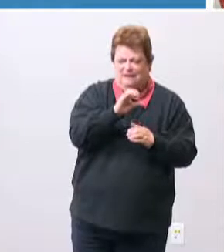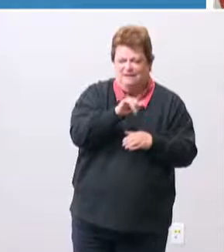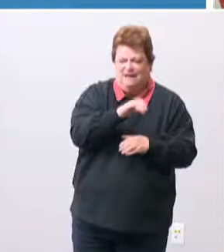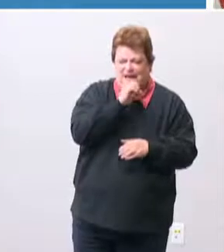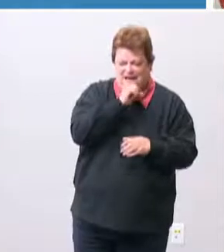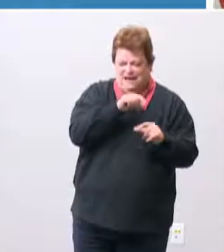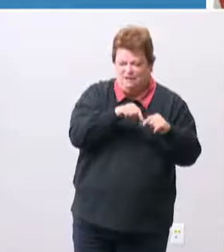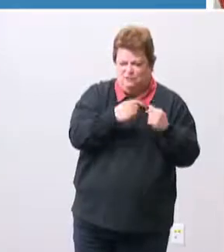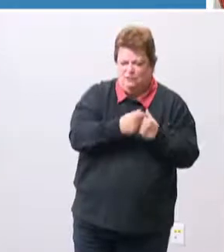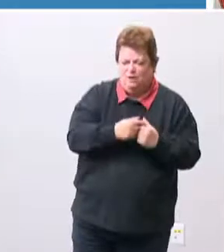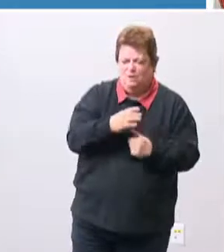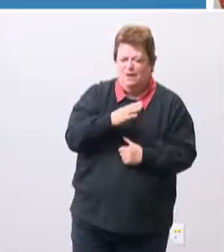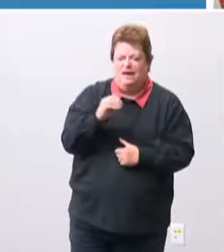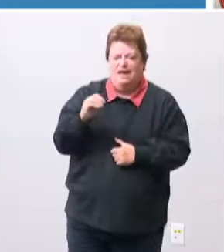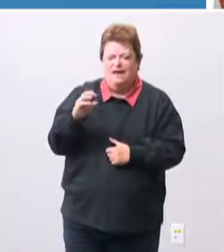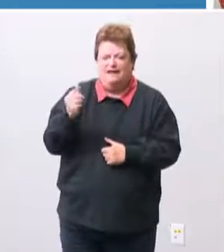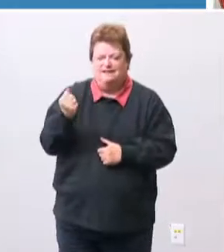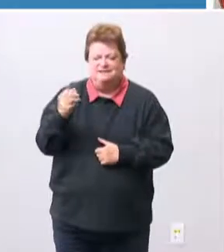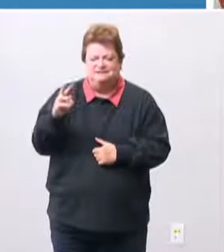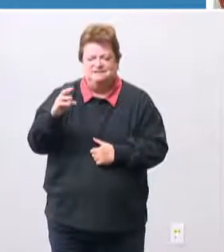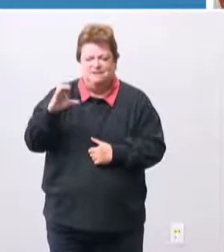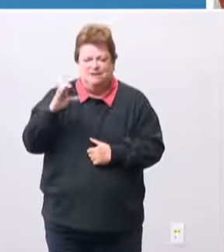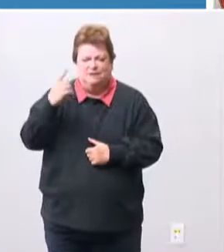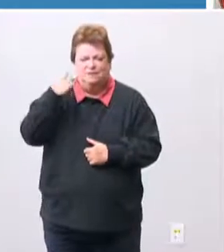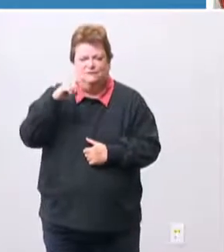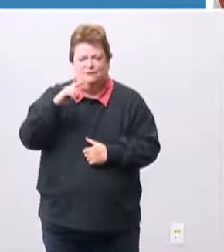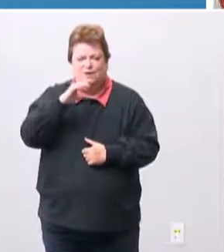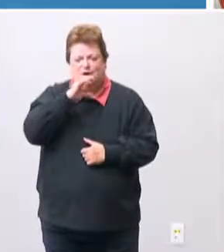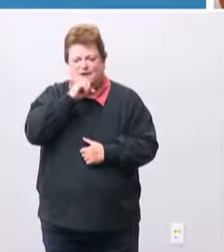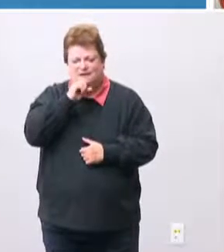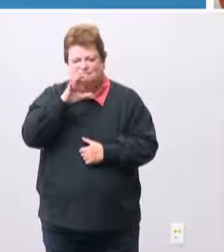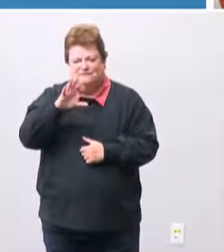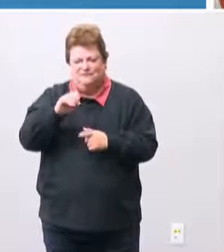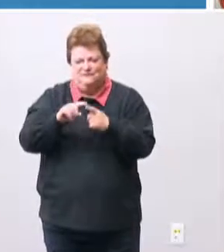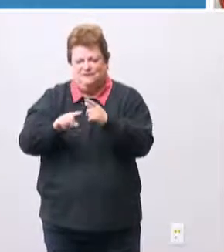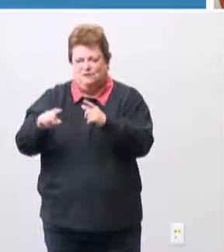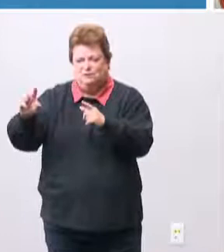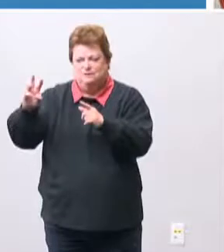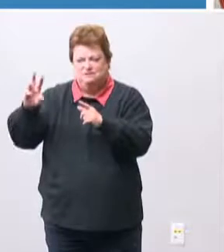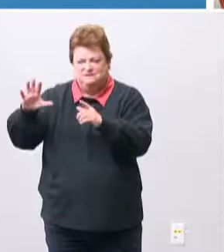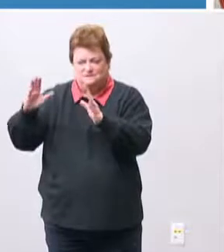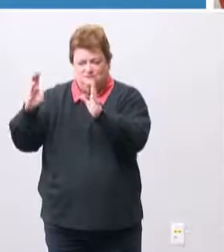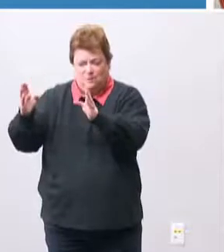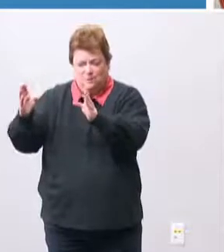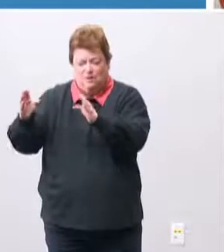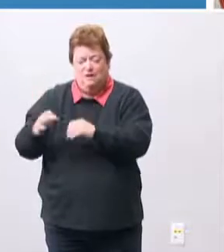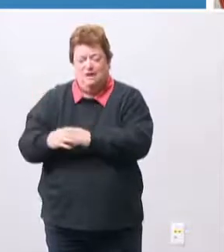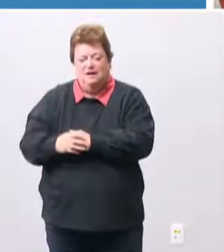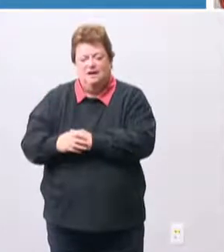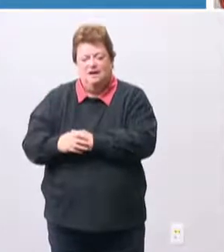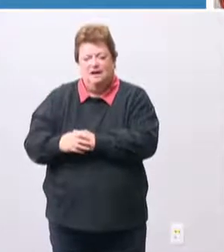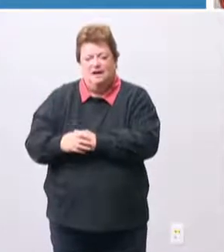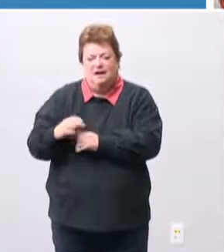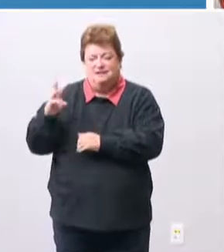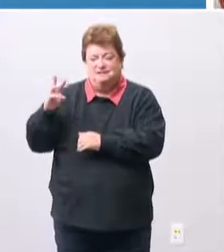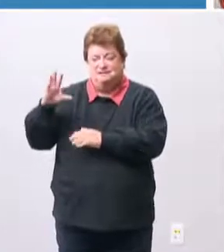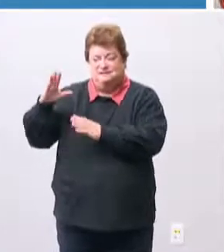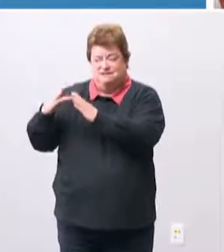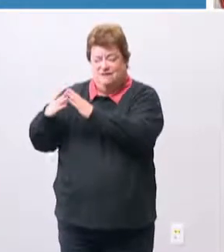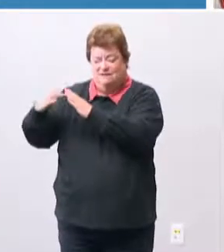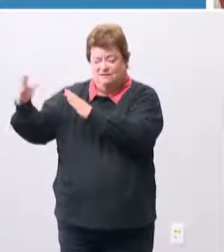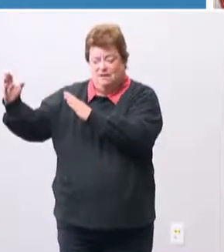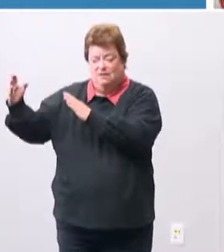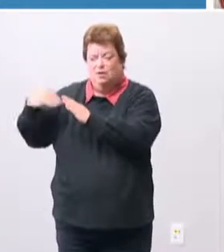we provided a little over 1,600 in the 50 to 64 age group. And on the 65 and older,